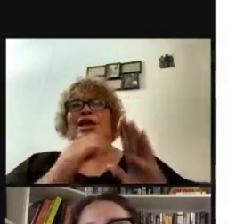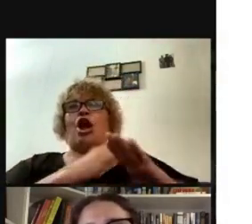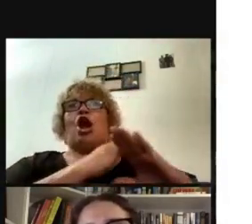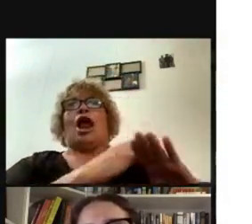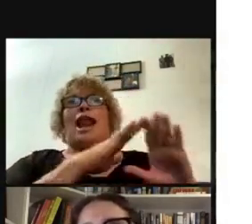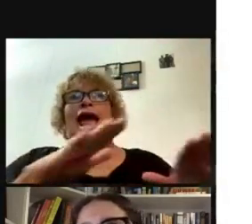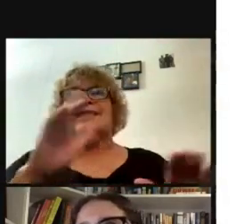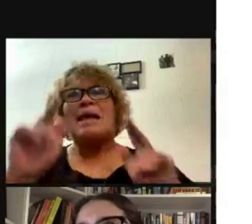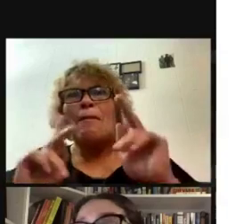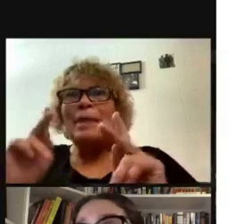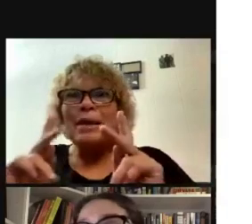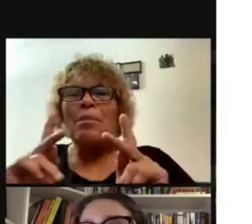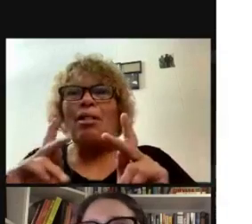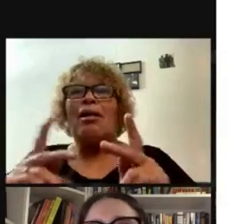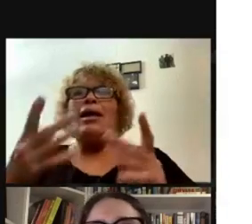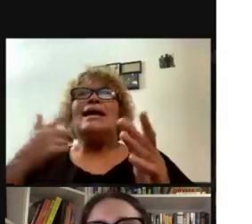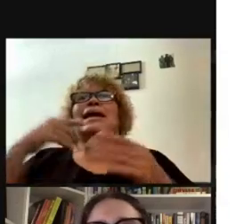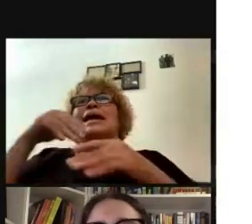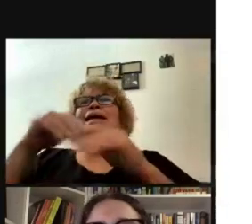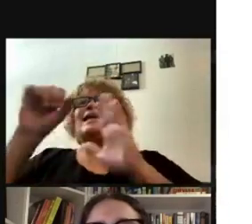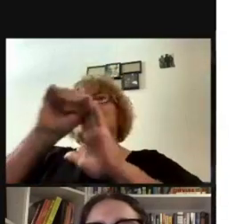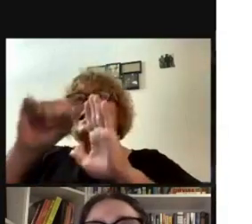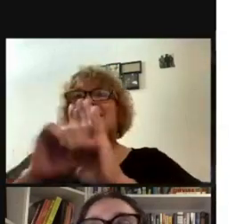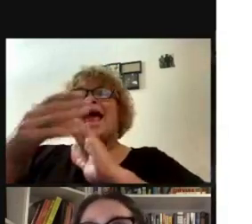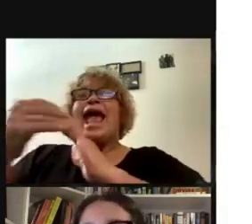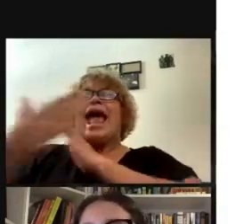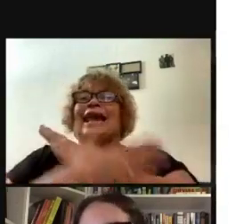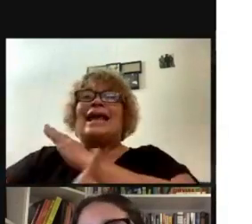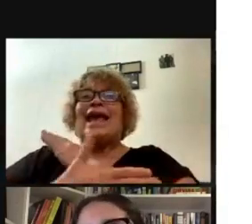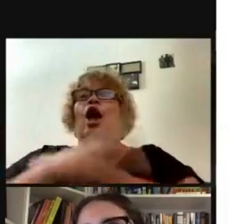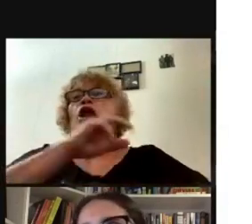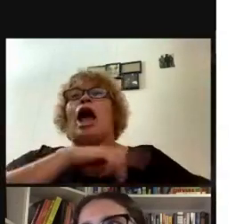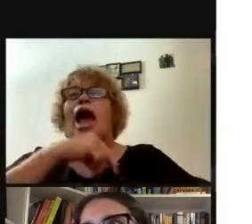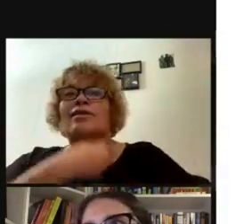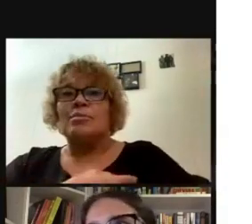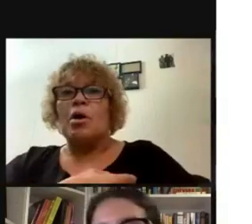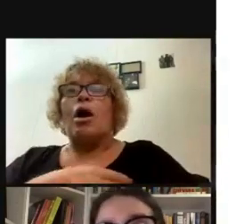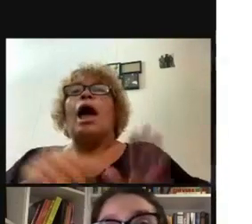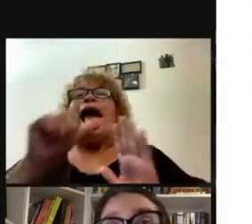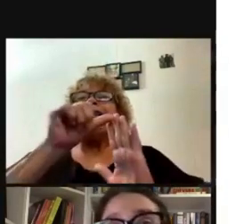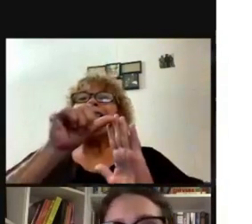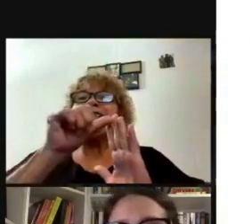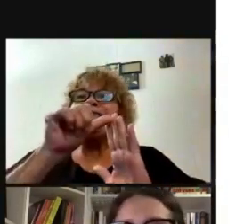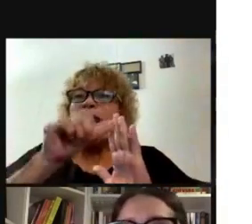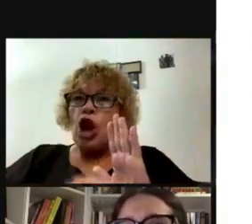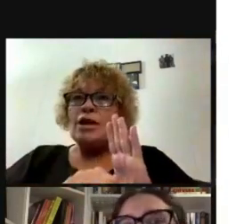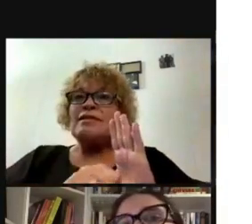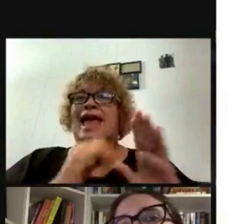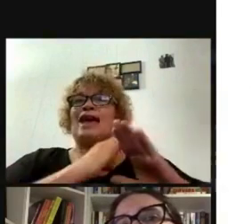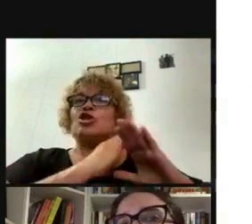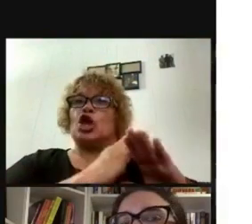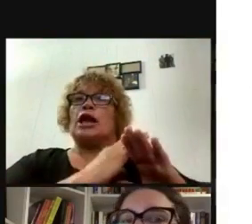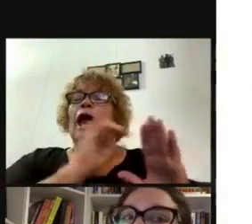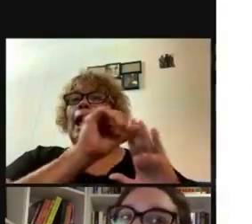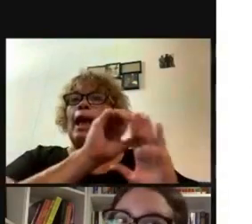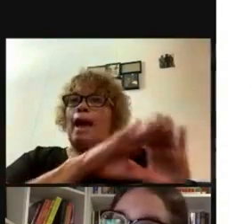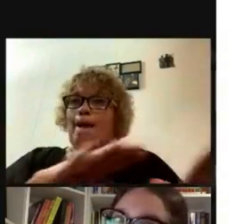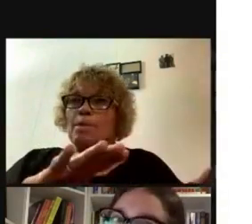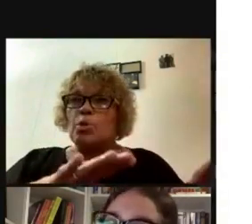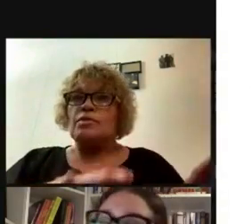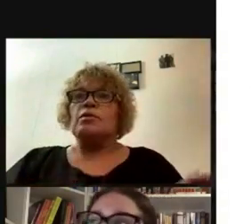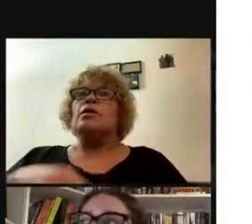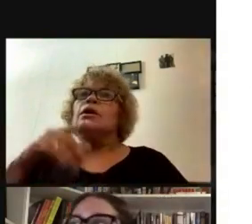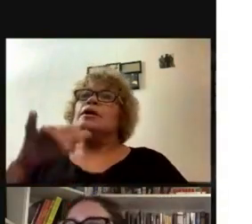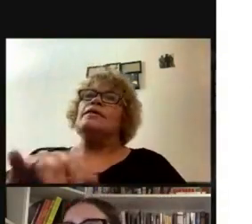state and county hospitals, sterilization abuse, you know, persists, particularly in